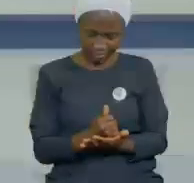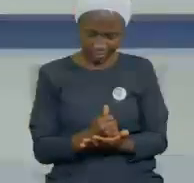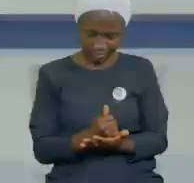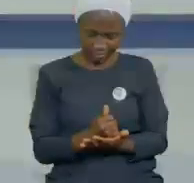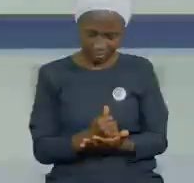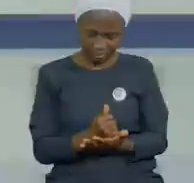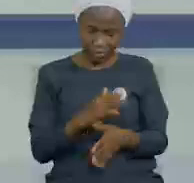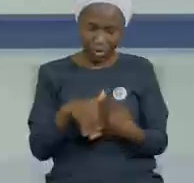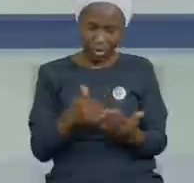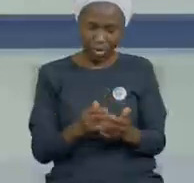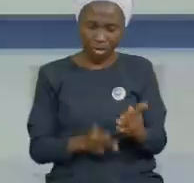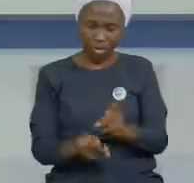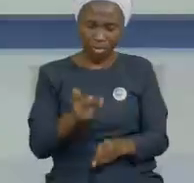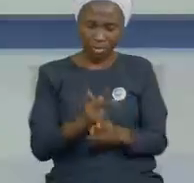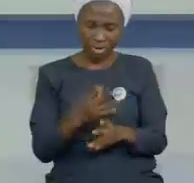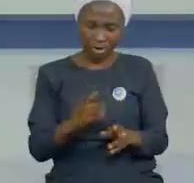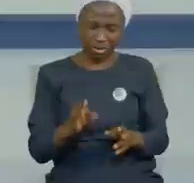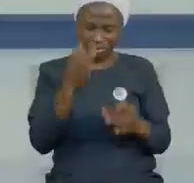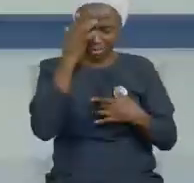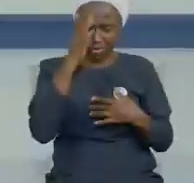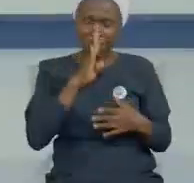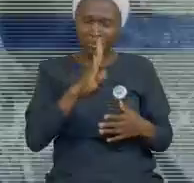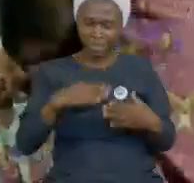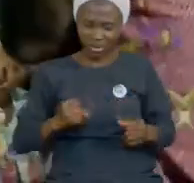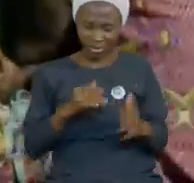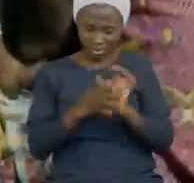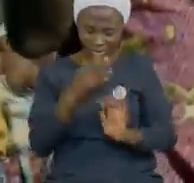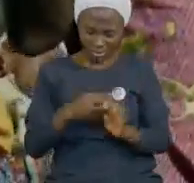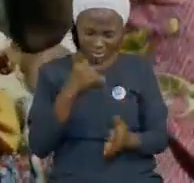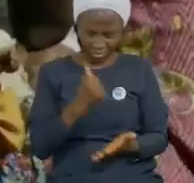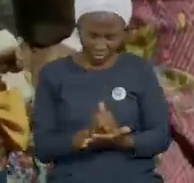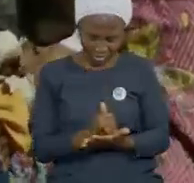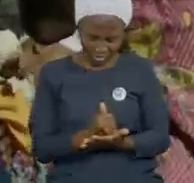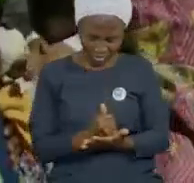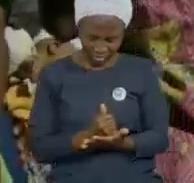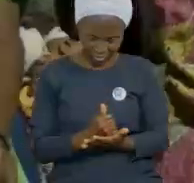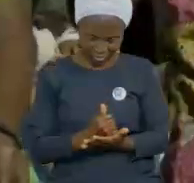All manner of disease, be healed in Jesus' name.